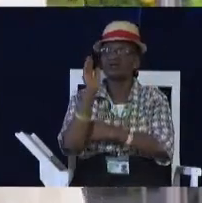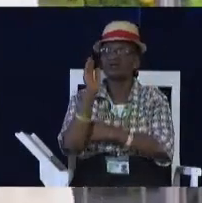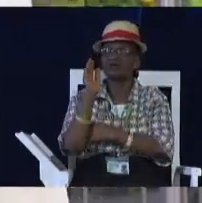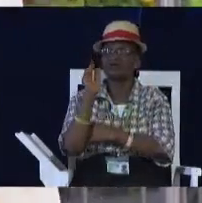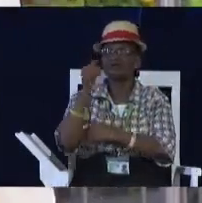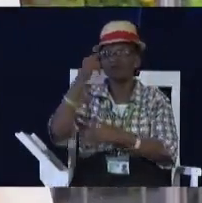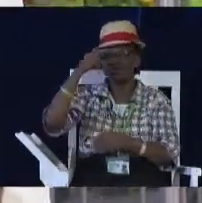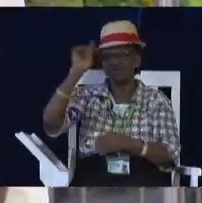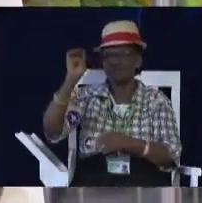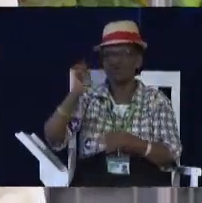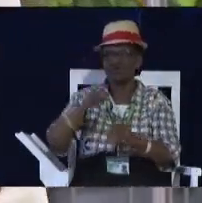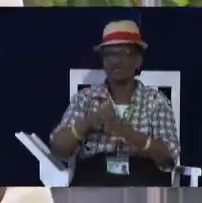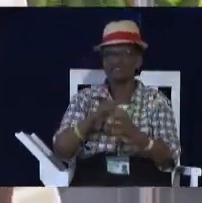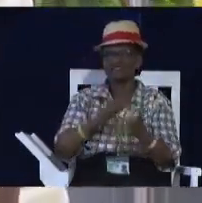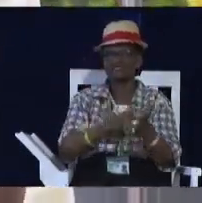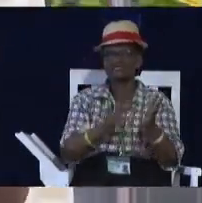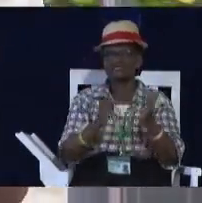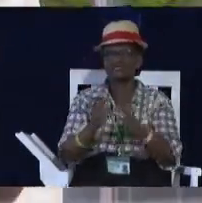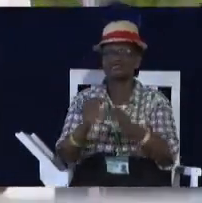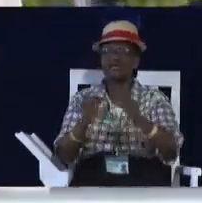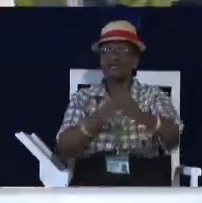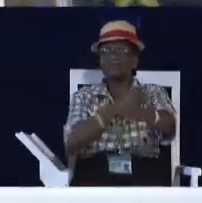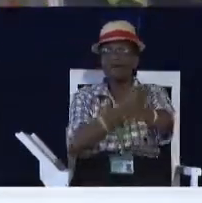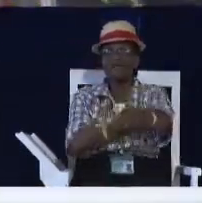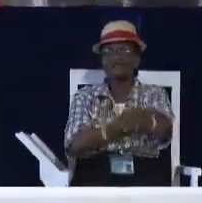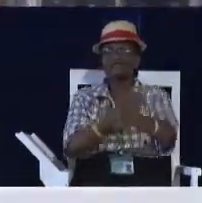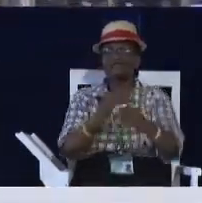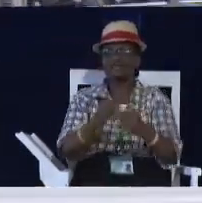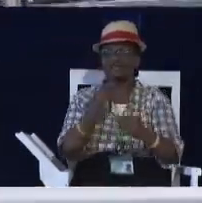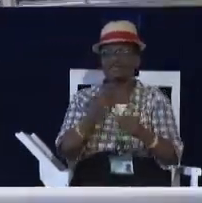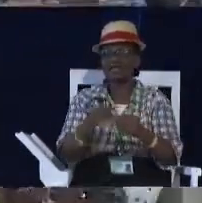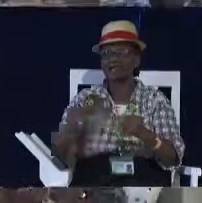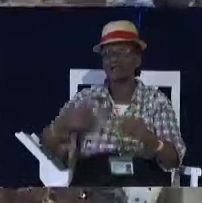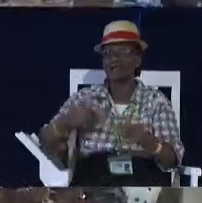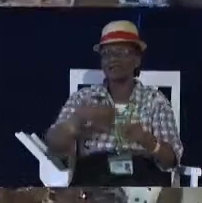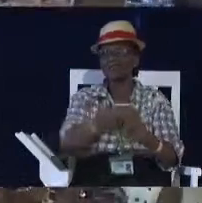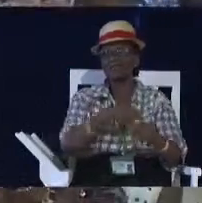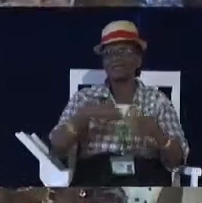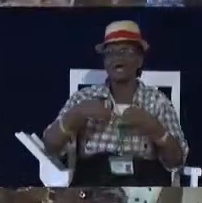For in Jesus' mighty name we have prayed.